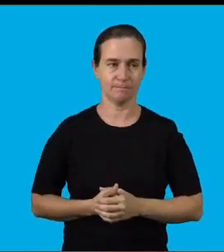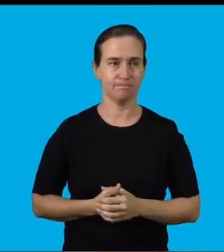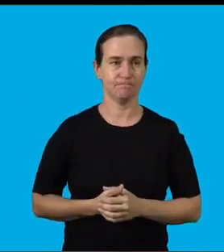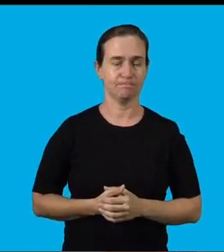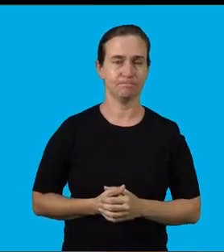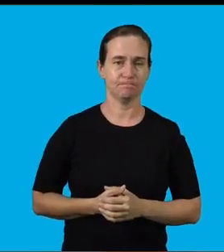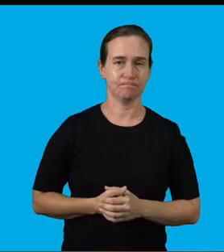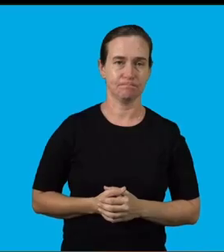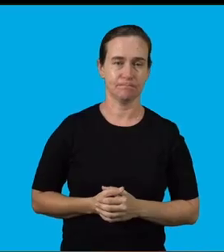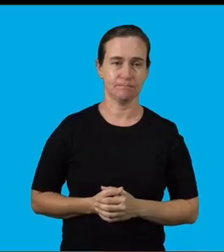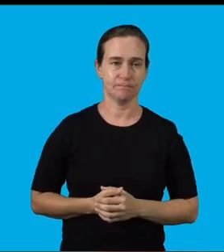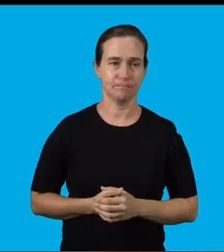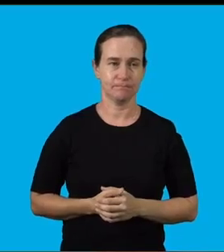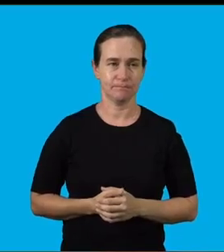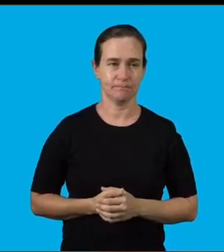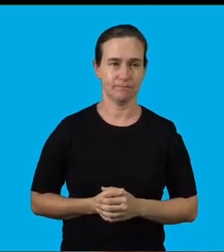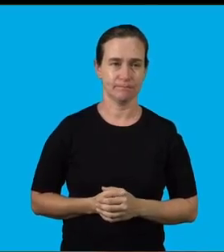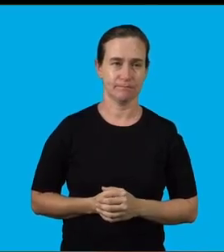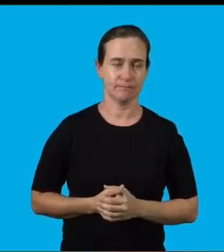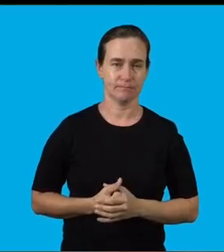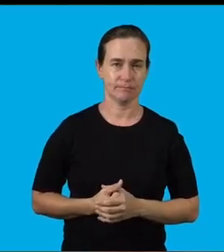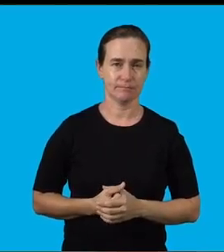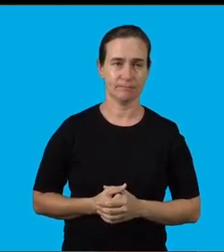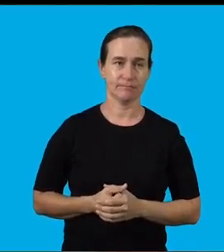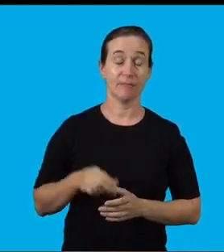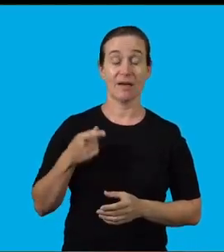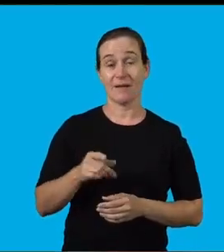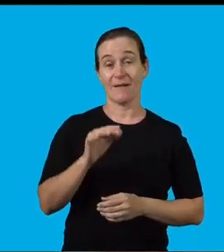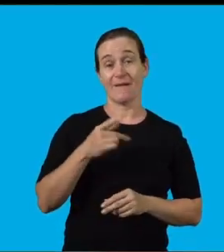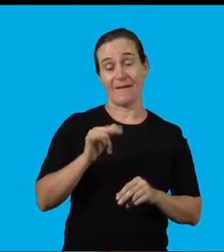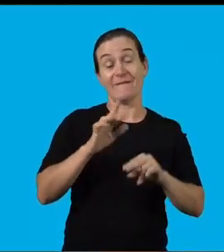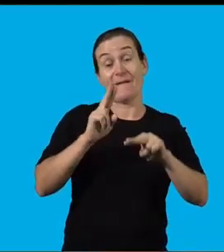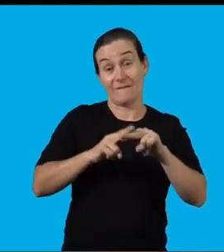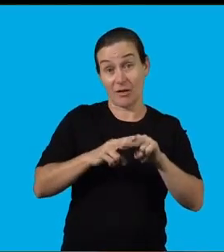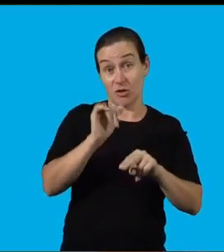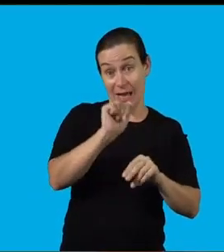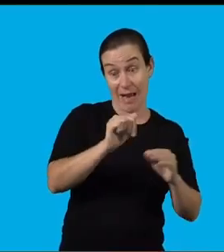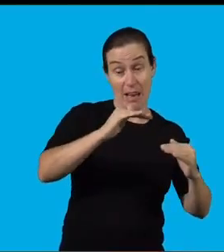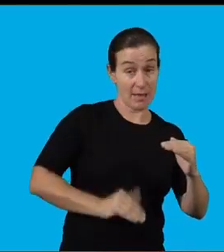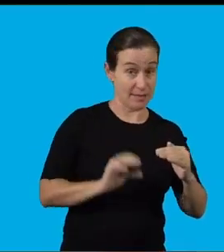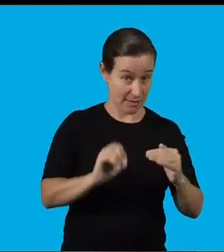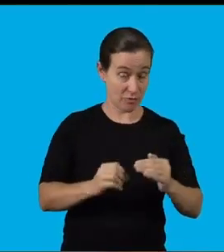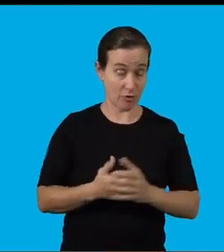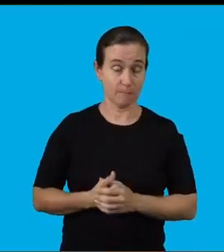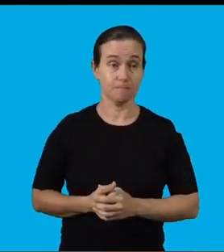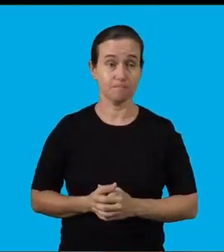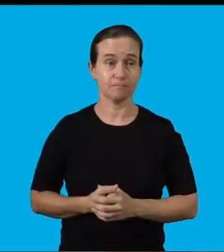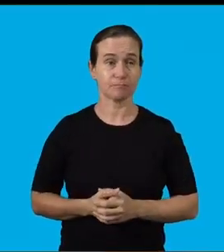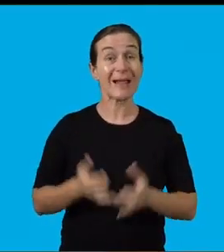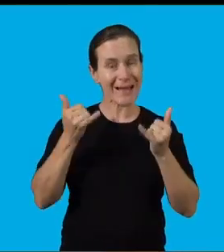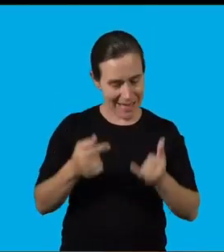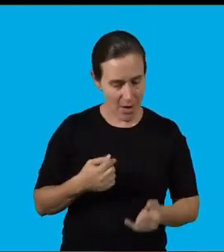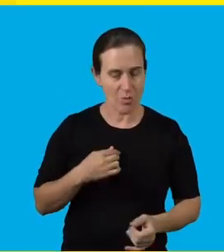point followed by a maximum turning point when we have a function where a is less than 0. Now we're in a position